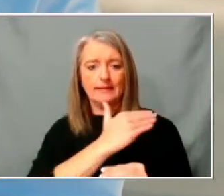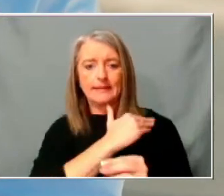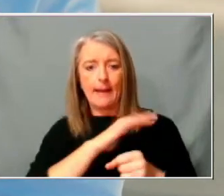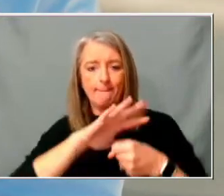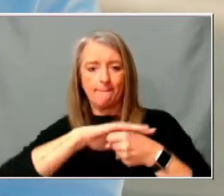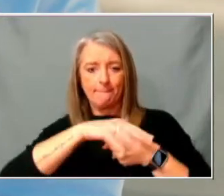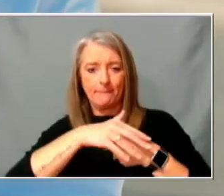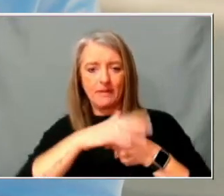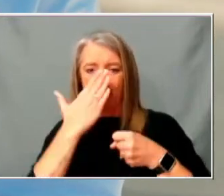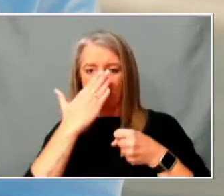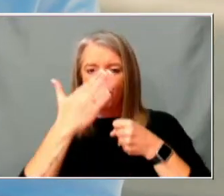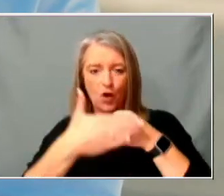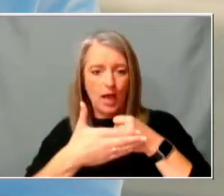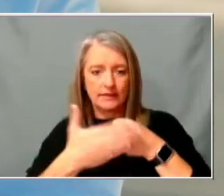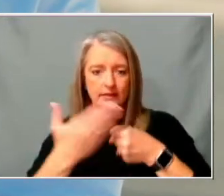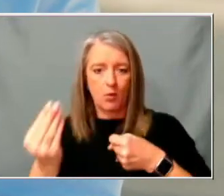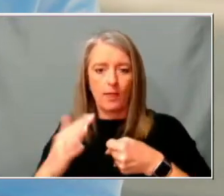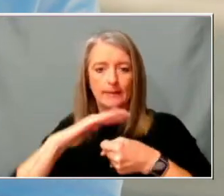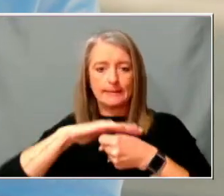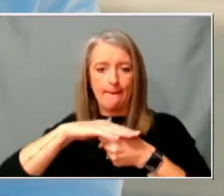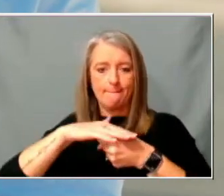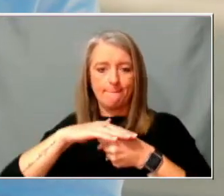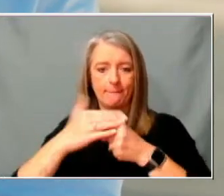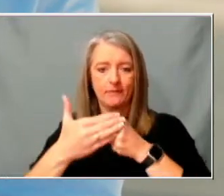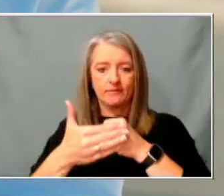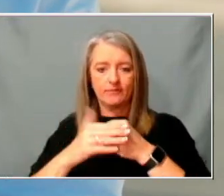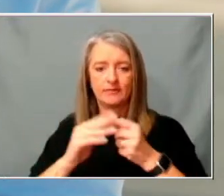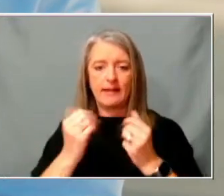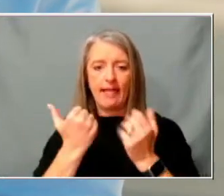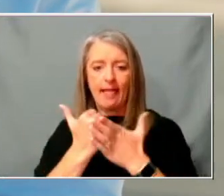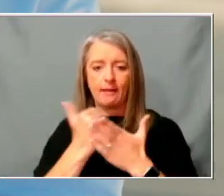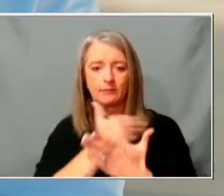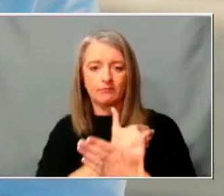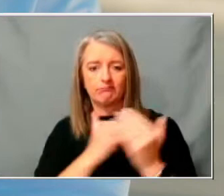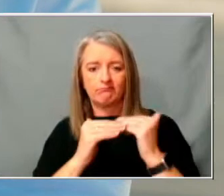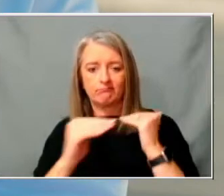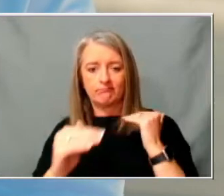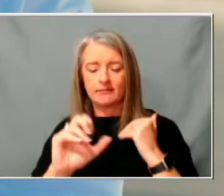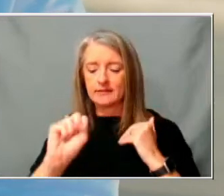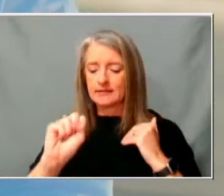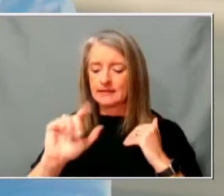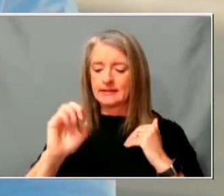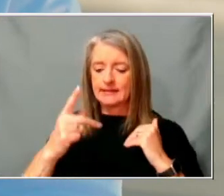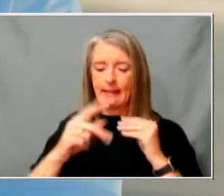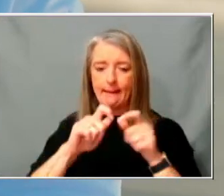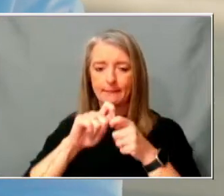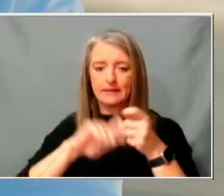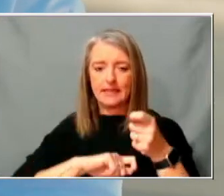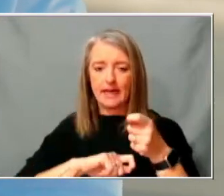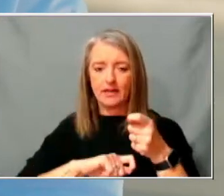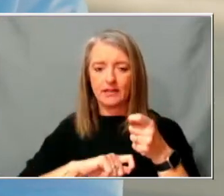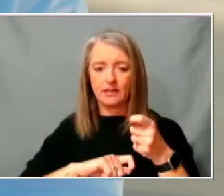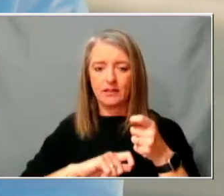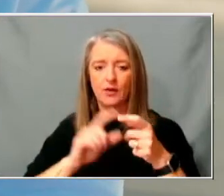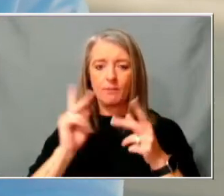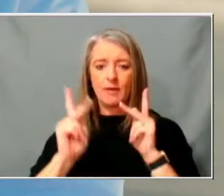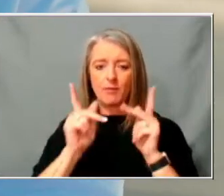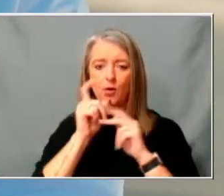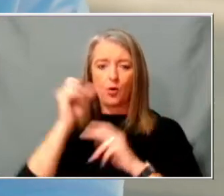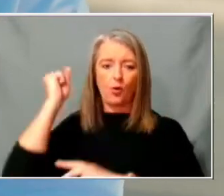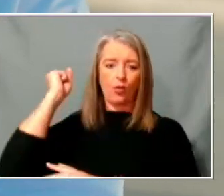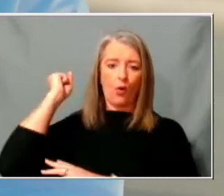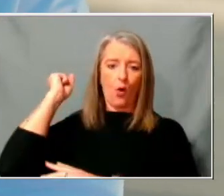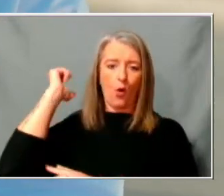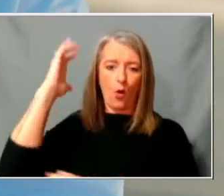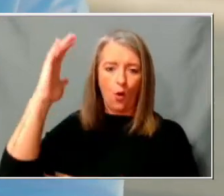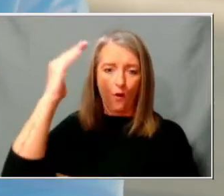to the front, which creates the stability of the shoulder. So SLAP tears we see more commonly in overhead throwers because that's also